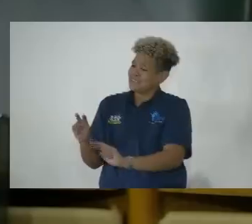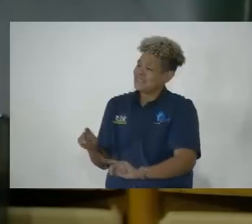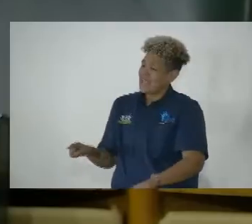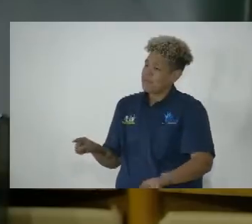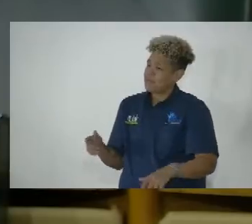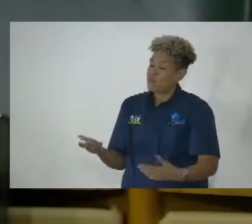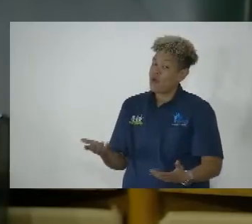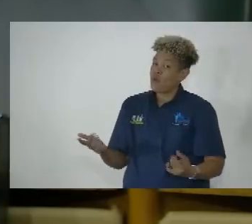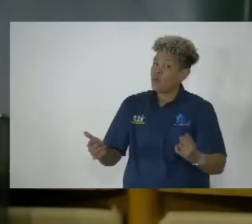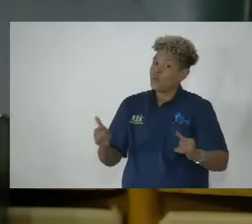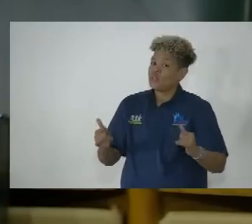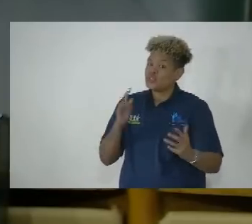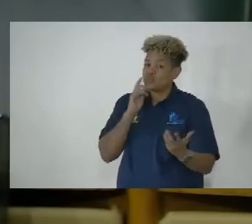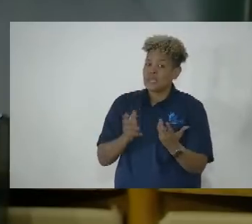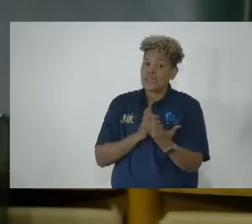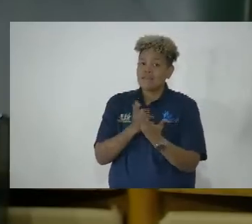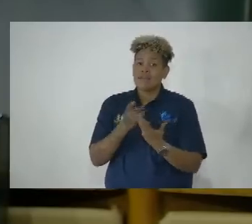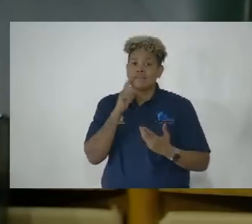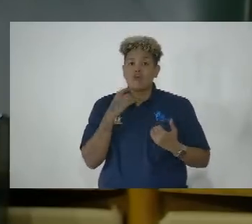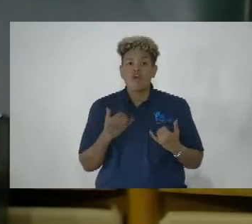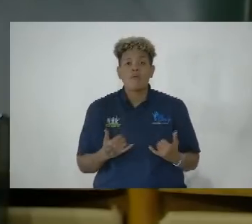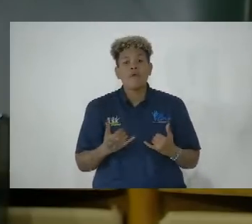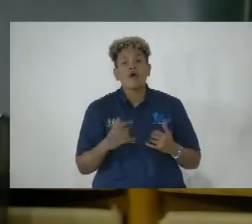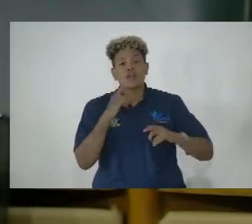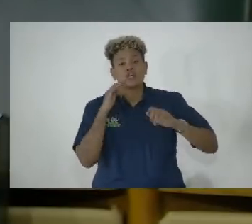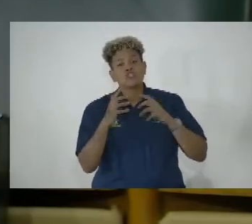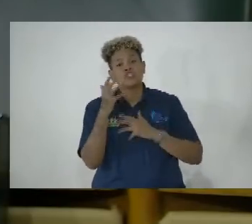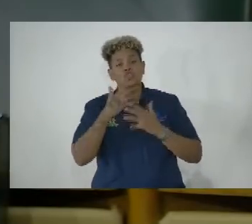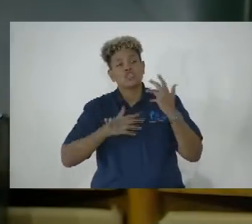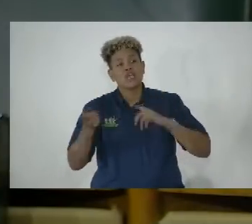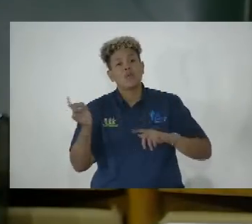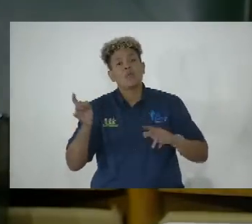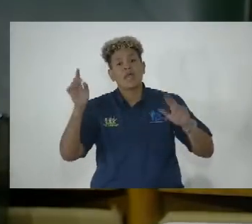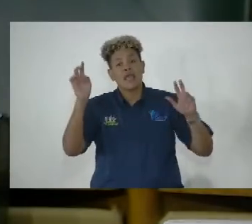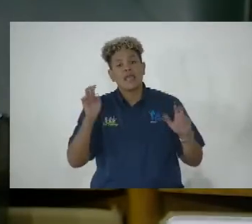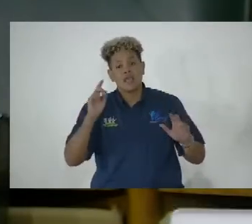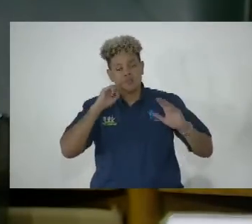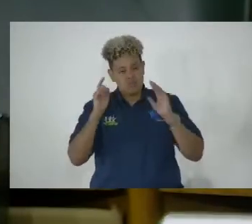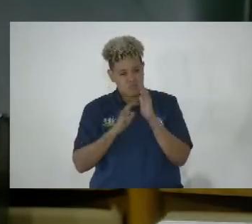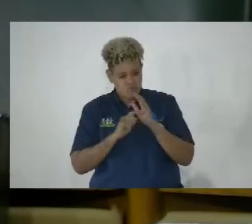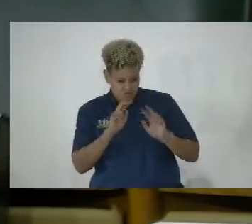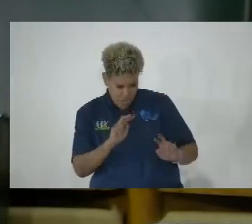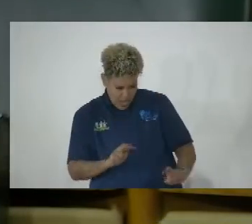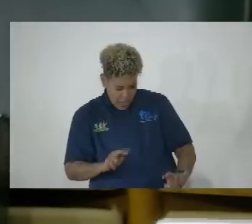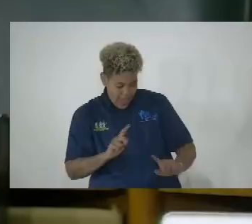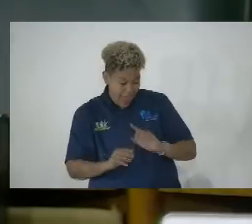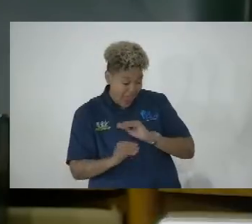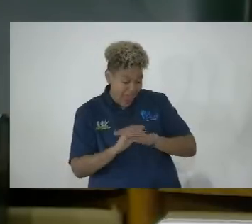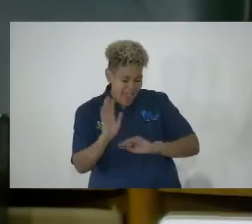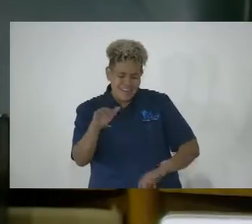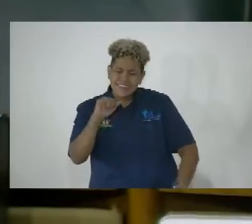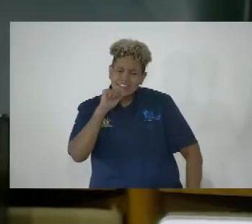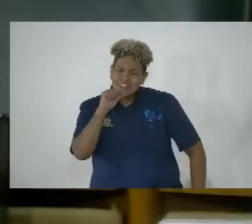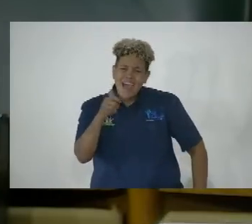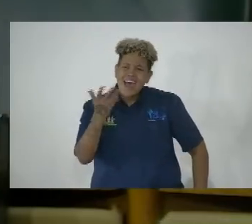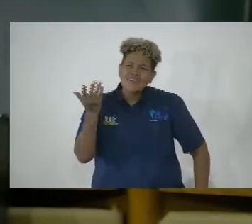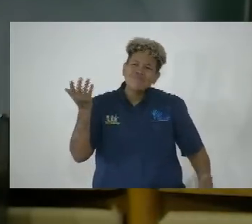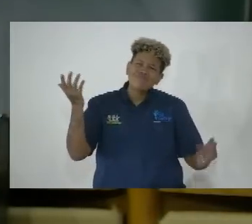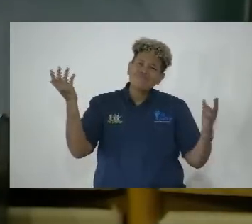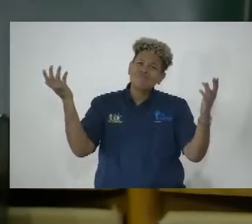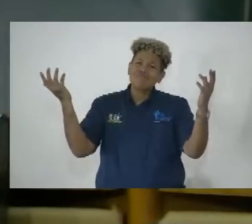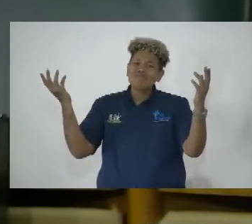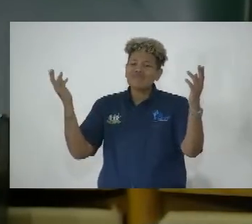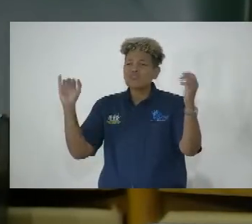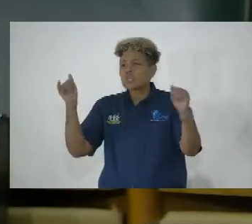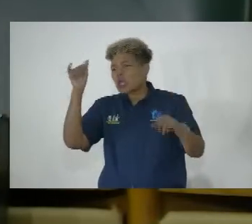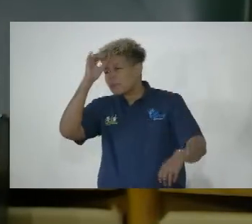one which is fit for a modern society where the issue is recognized as not, quote unquote, just man